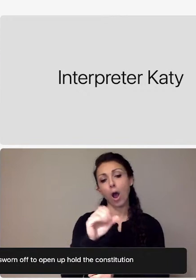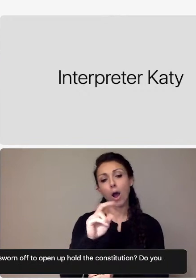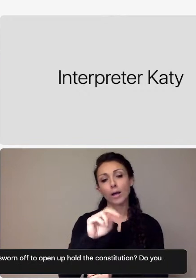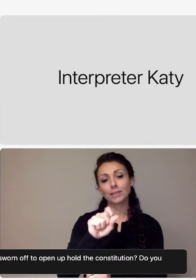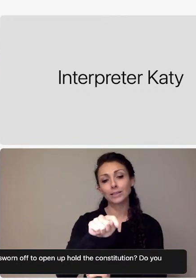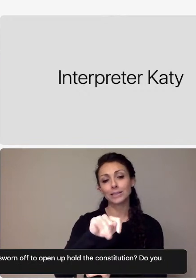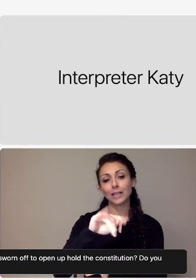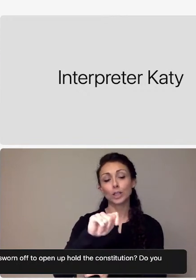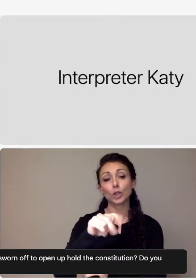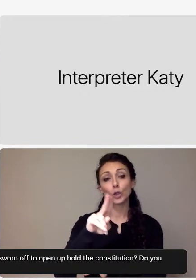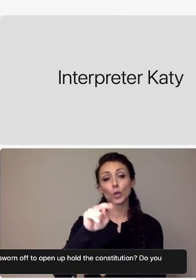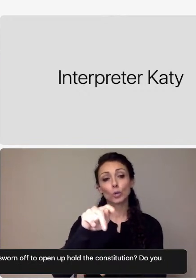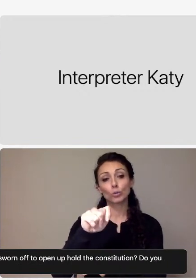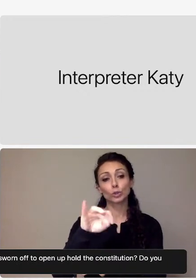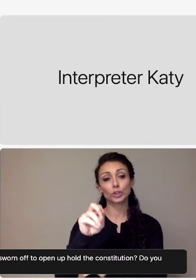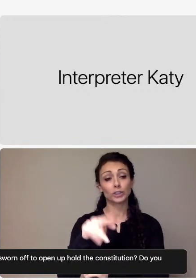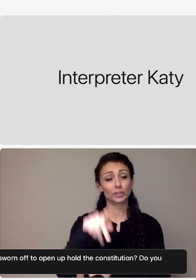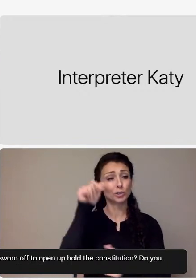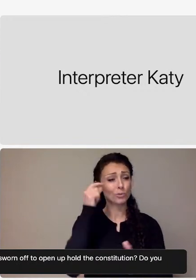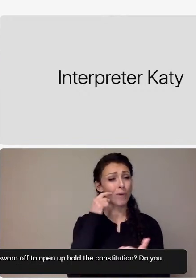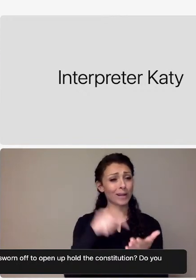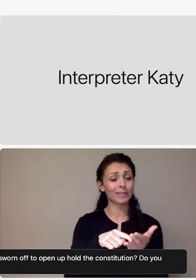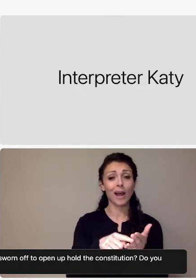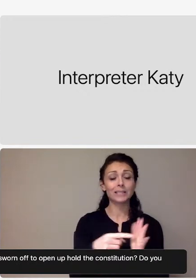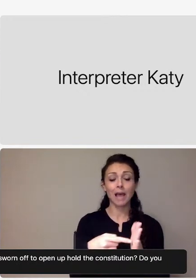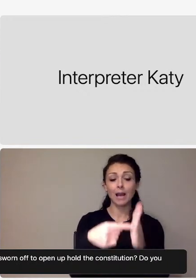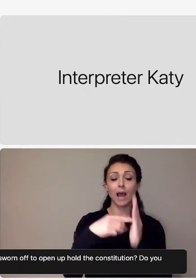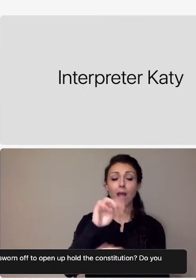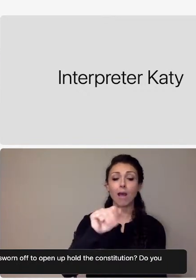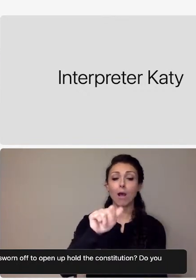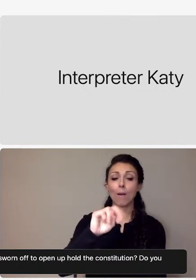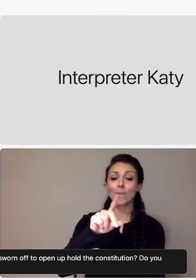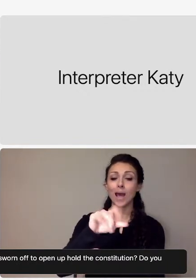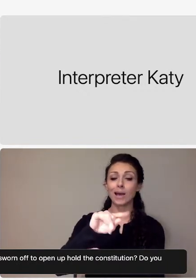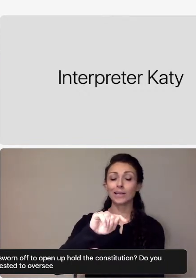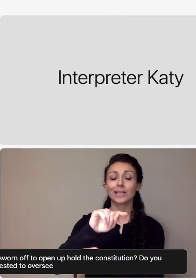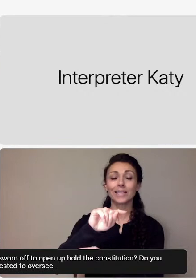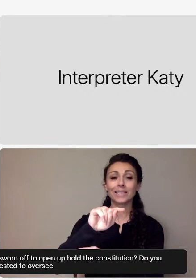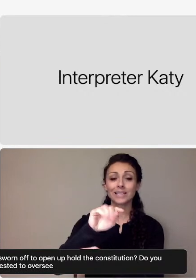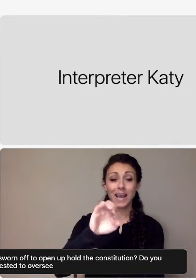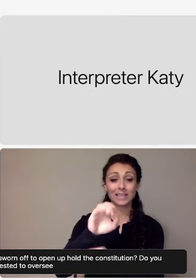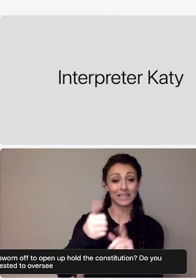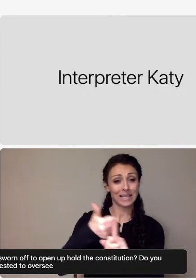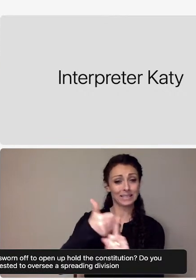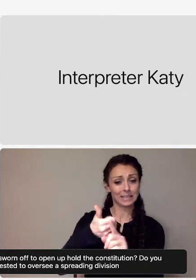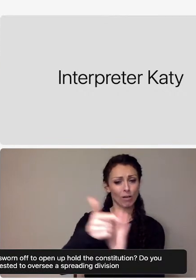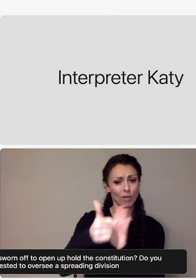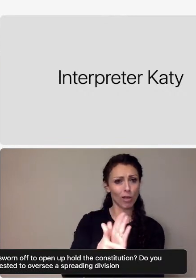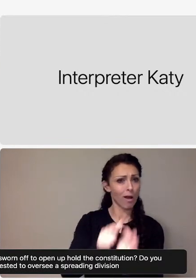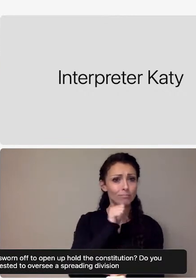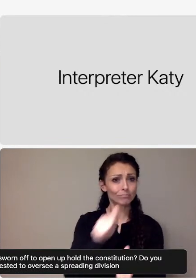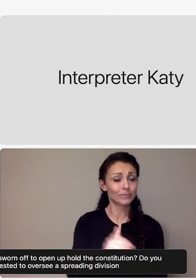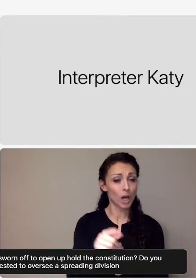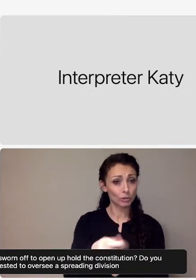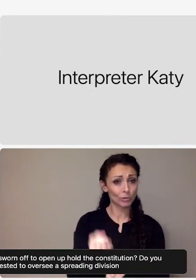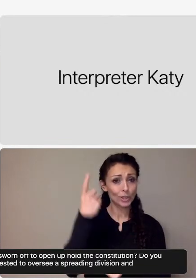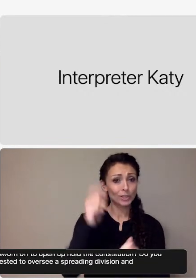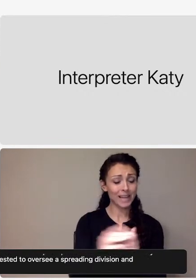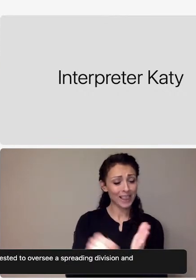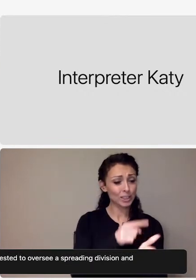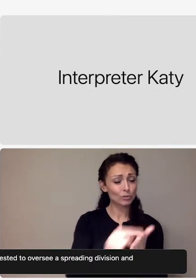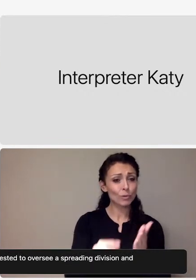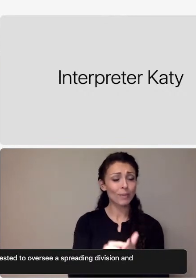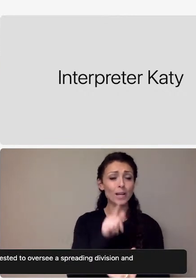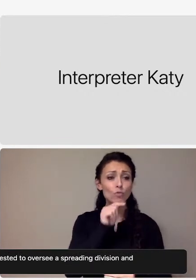a law do you realize the district you have been entrusted to oversee a spreading division and discrimination of a vaccinated and